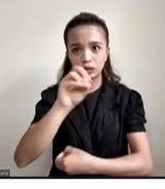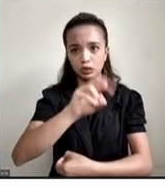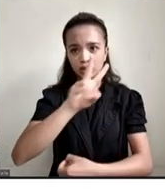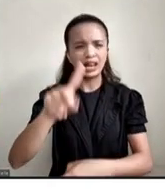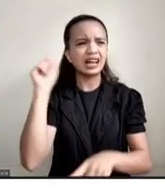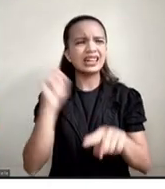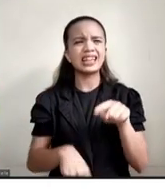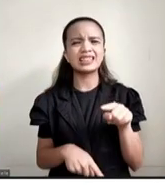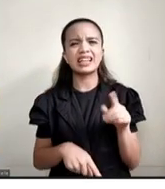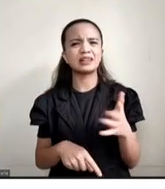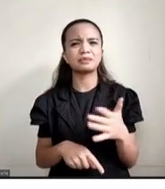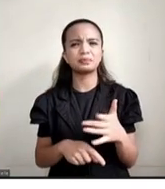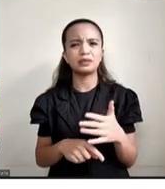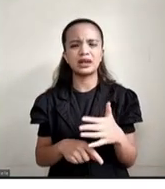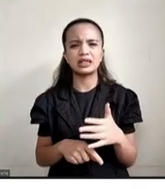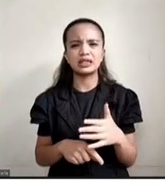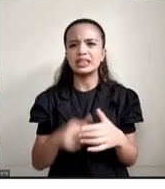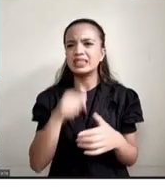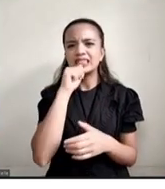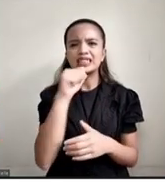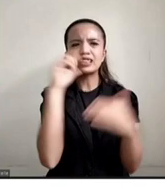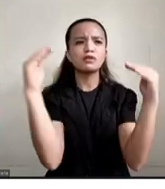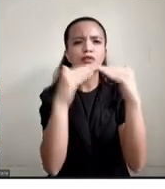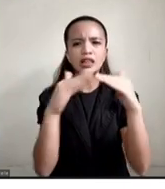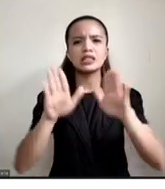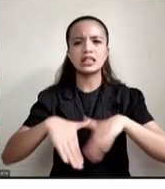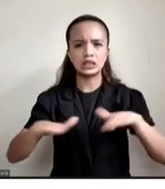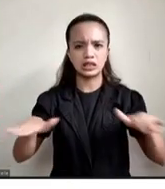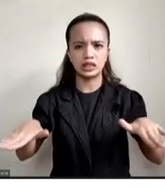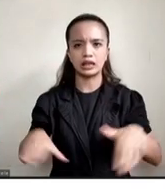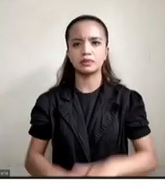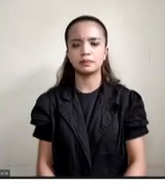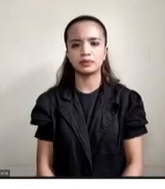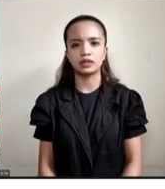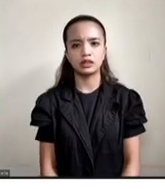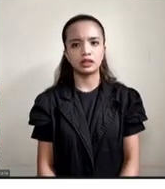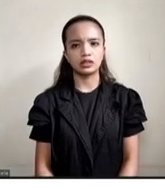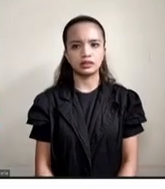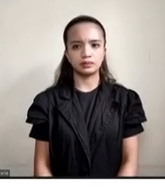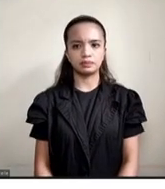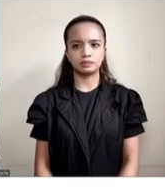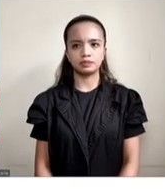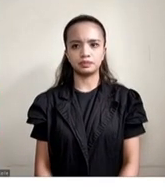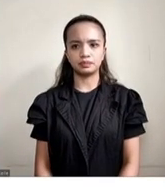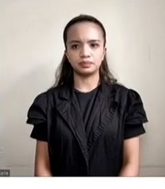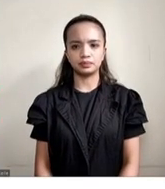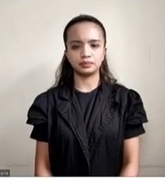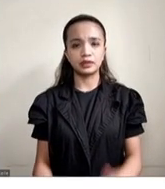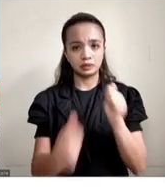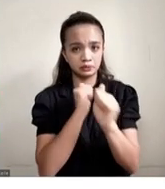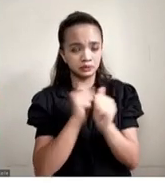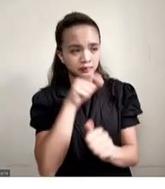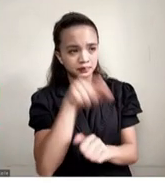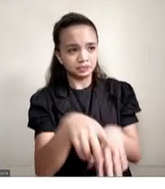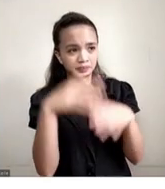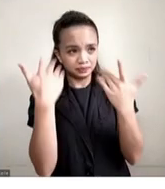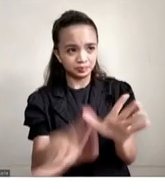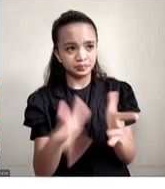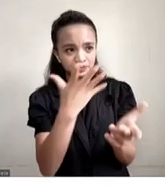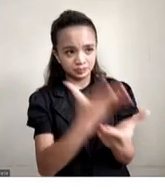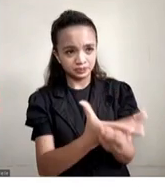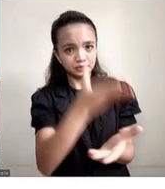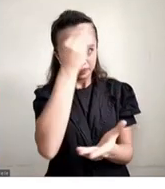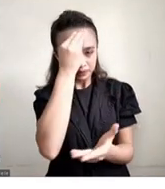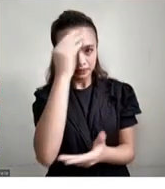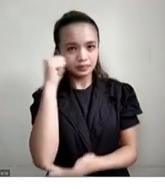Parang it's not fair to them anymore. Is that something that you've learned being the daughter of a